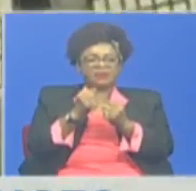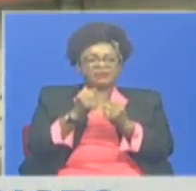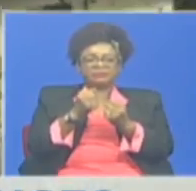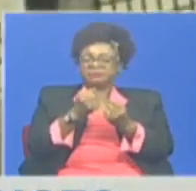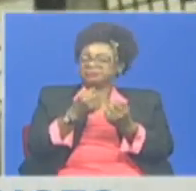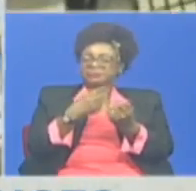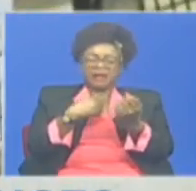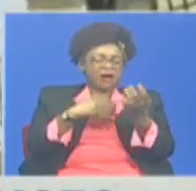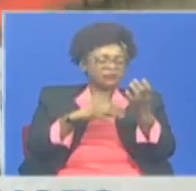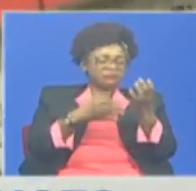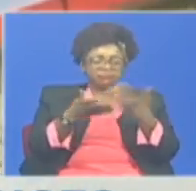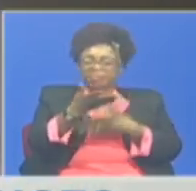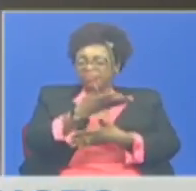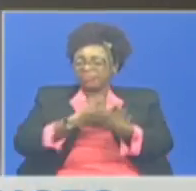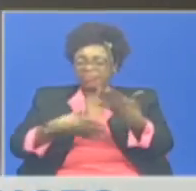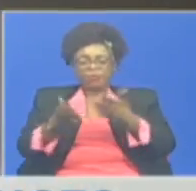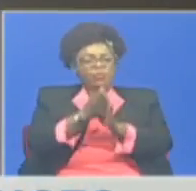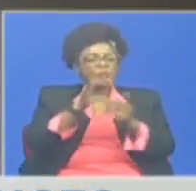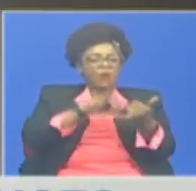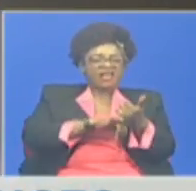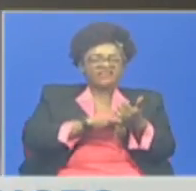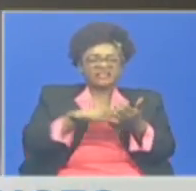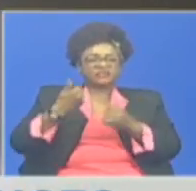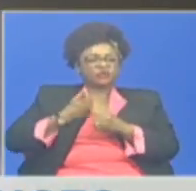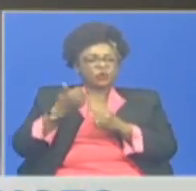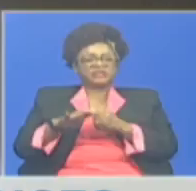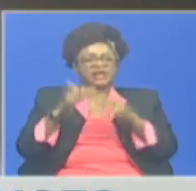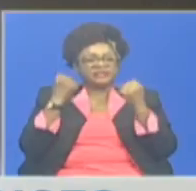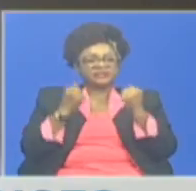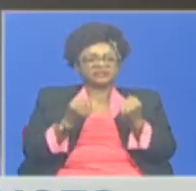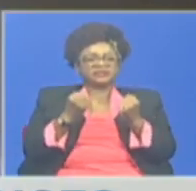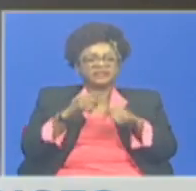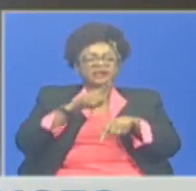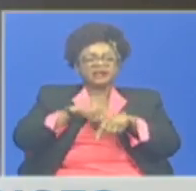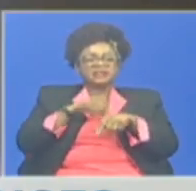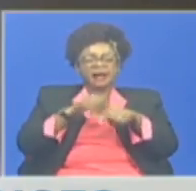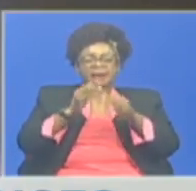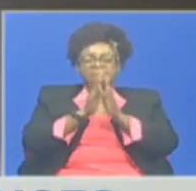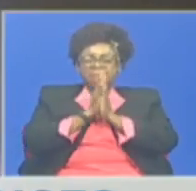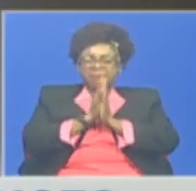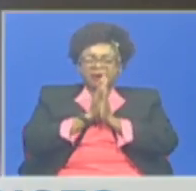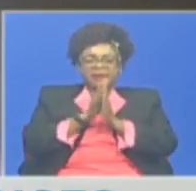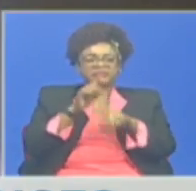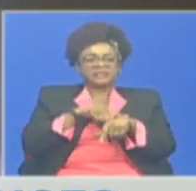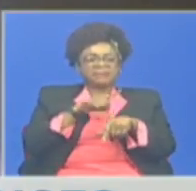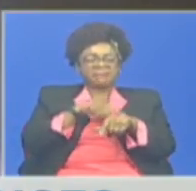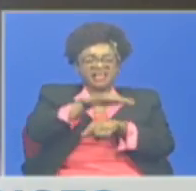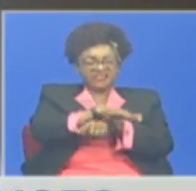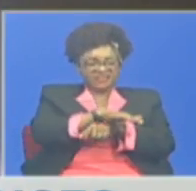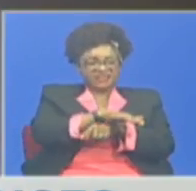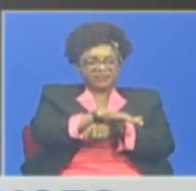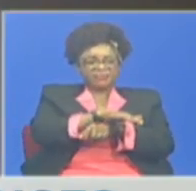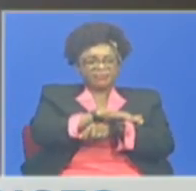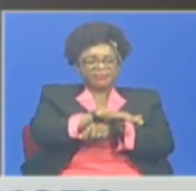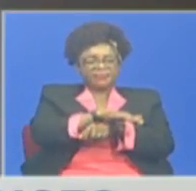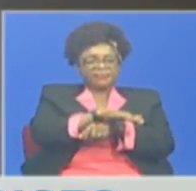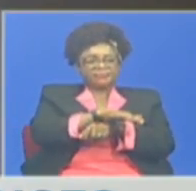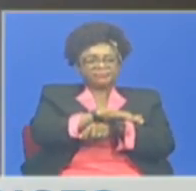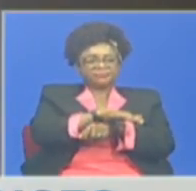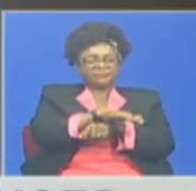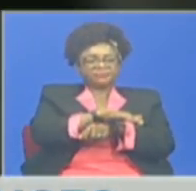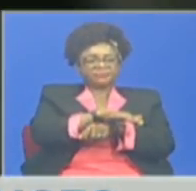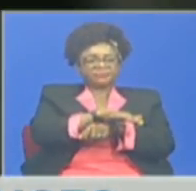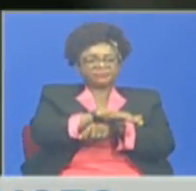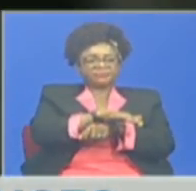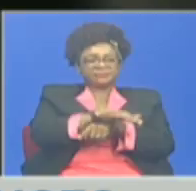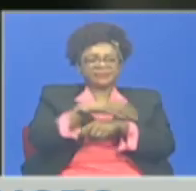daughters. It was difficult. When it came to prayer time in the evening, our usual evening devotion as family, I mean, I'm just